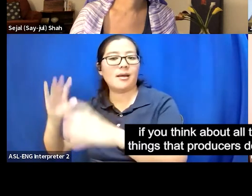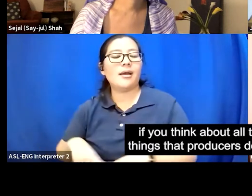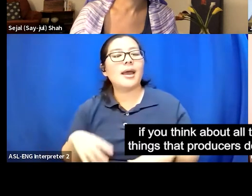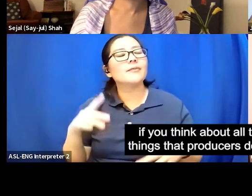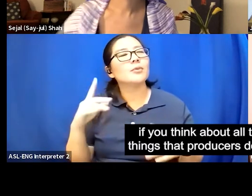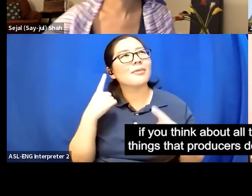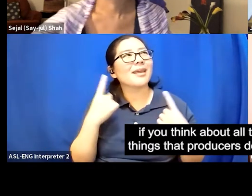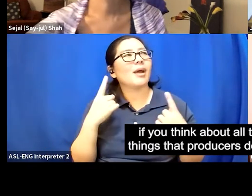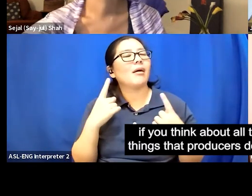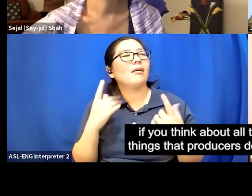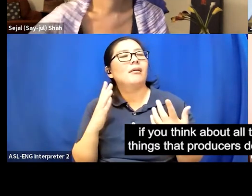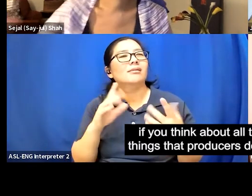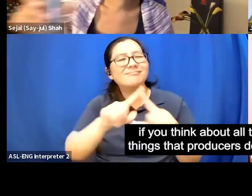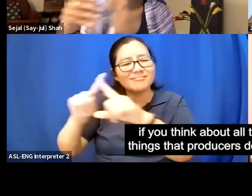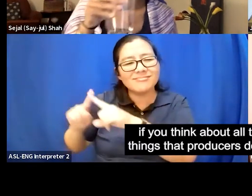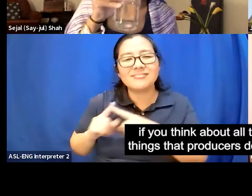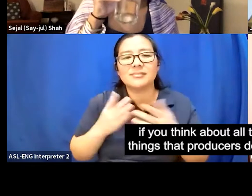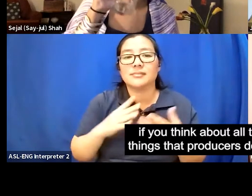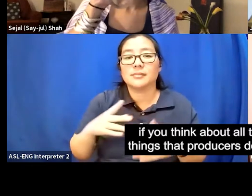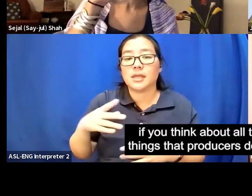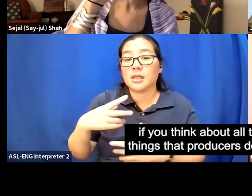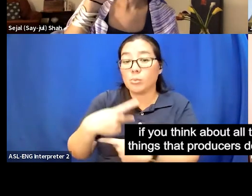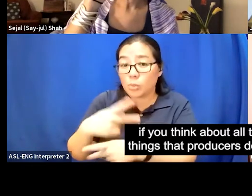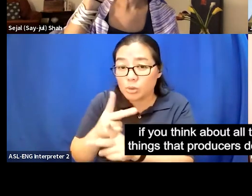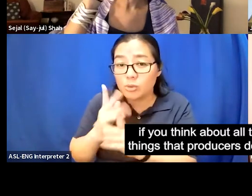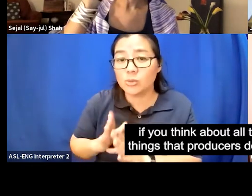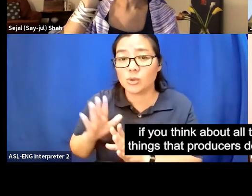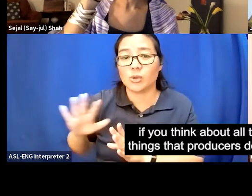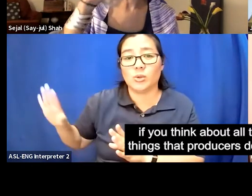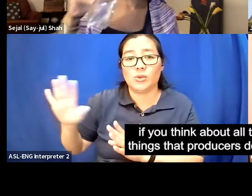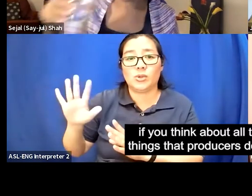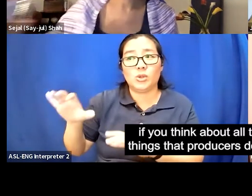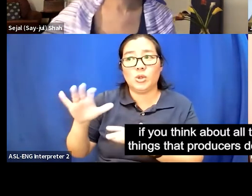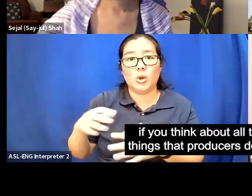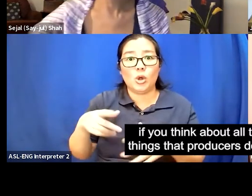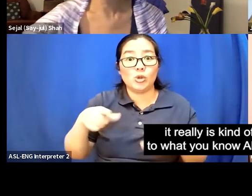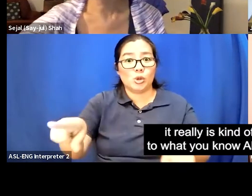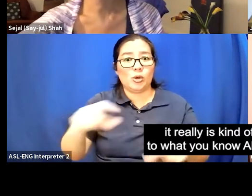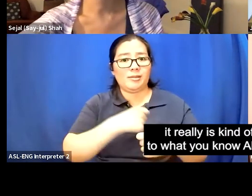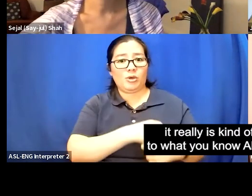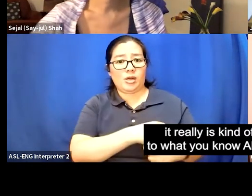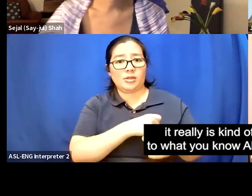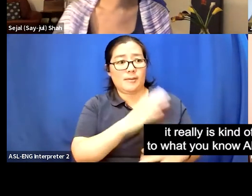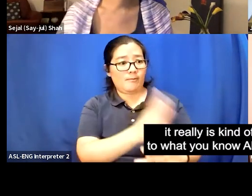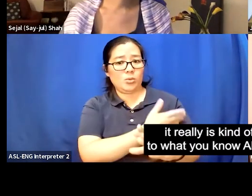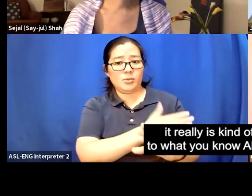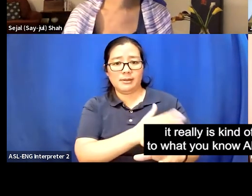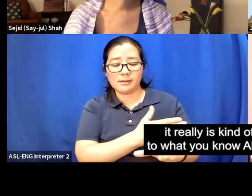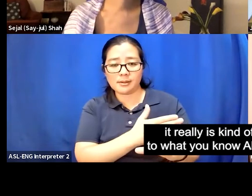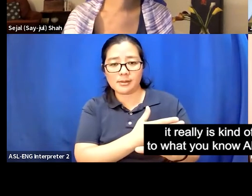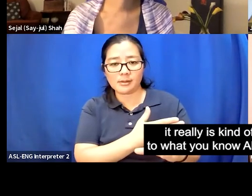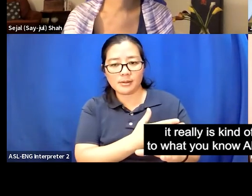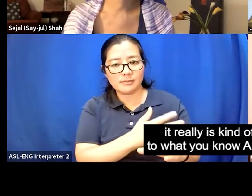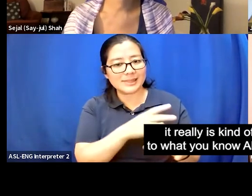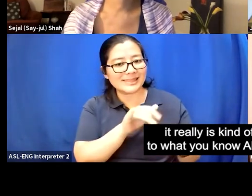of things that producers do in music production, it really is kind of a